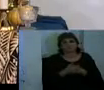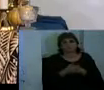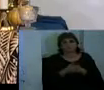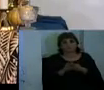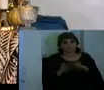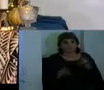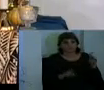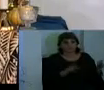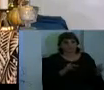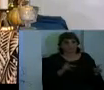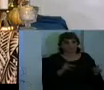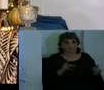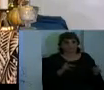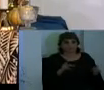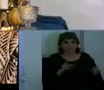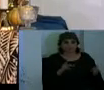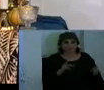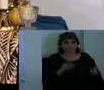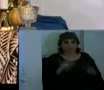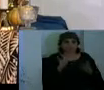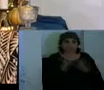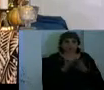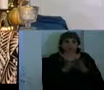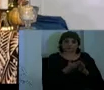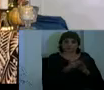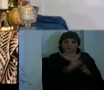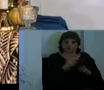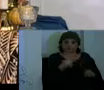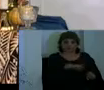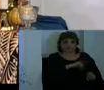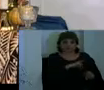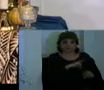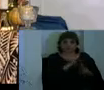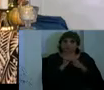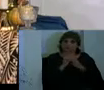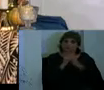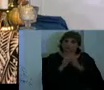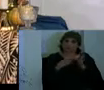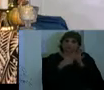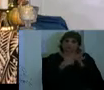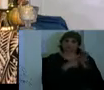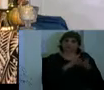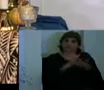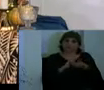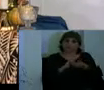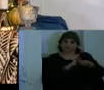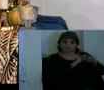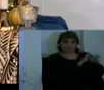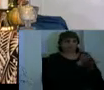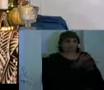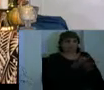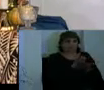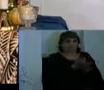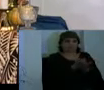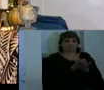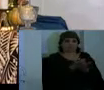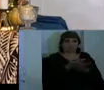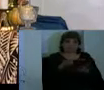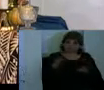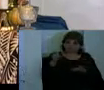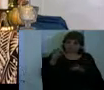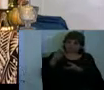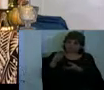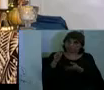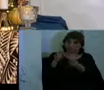Those who have gone before us have followed suit by demonstrating cooperative economics, pouring